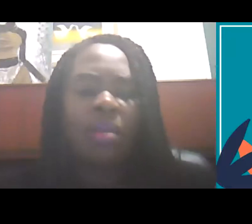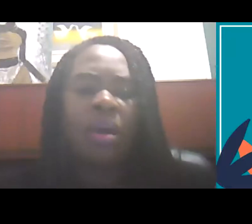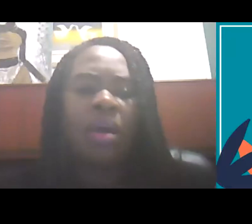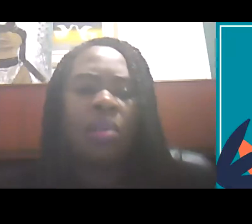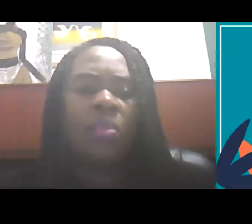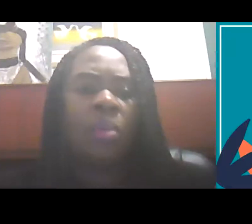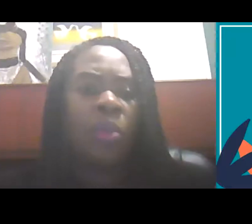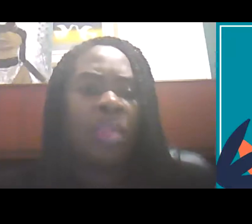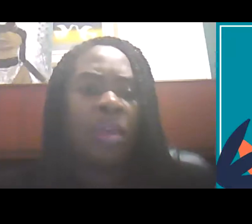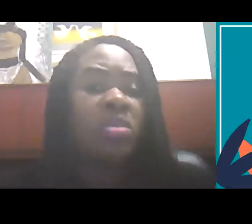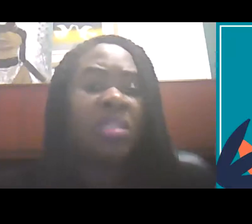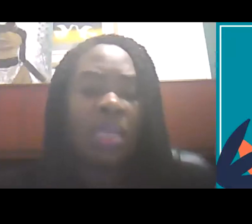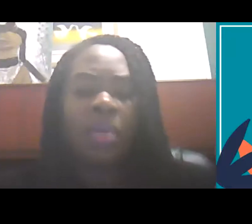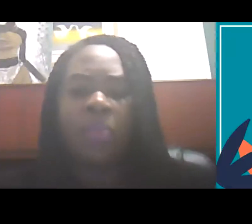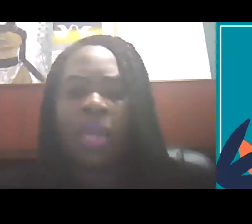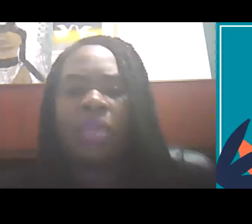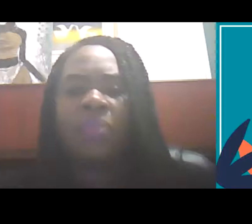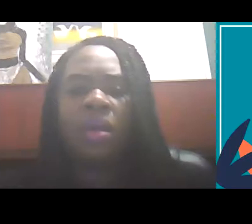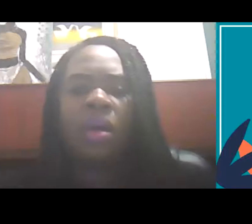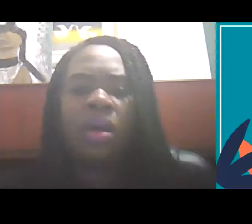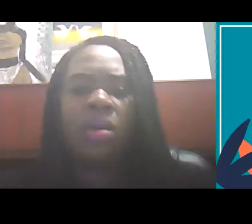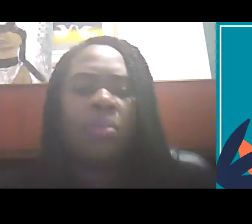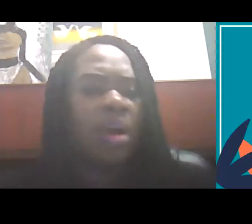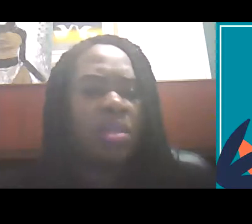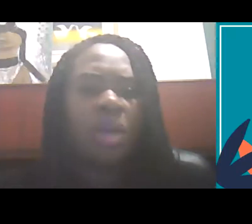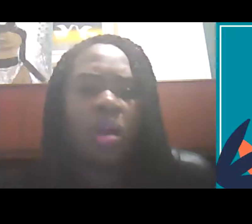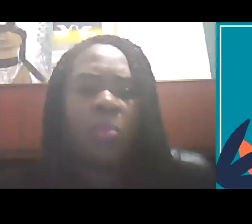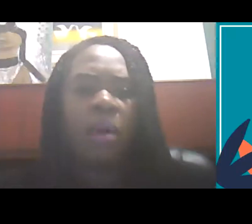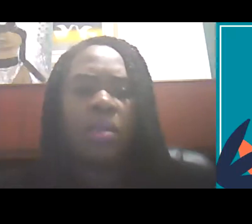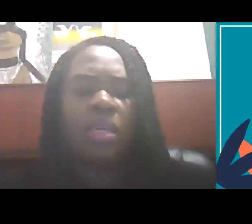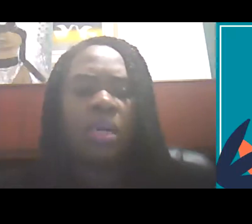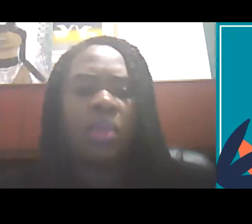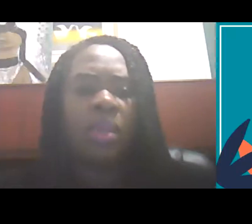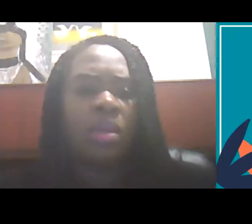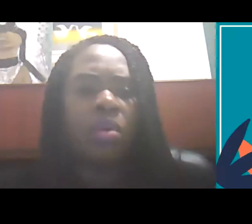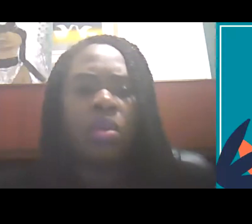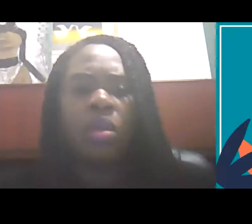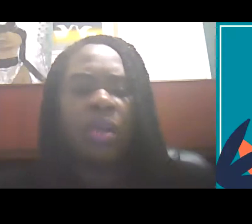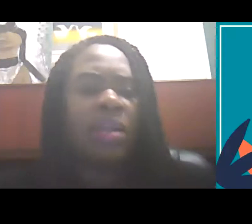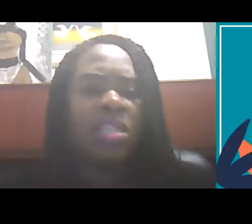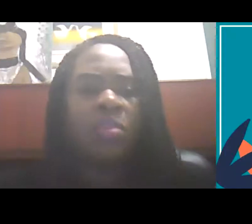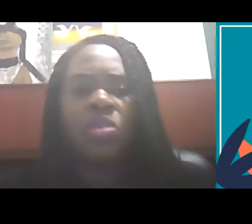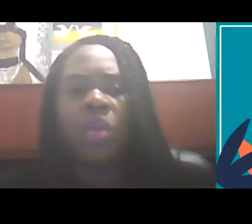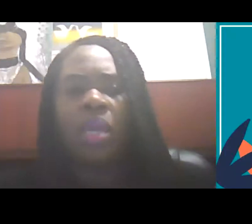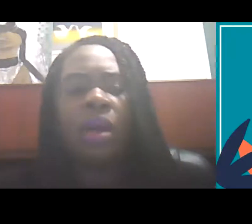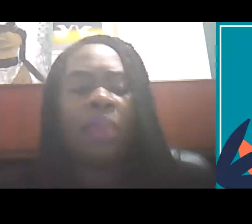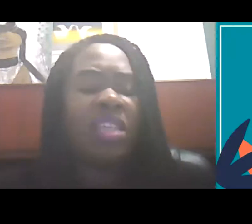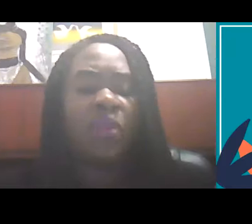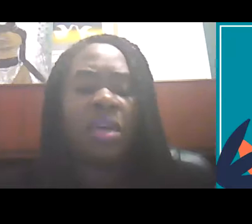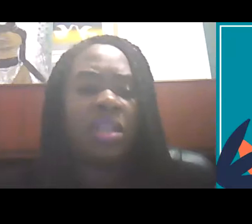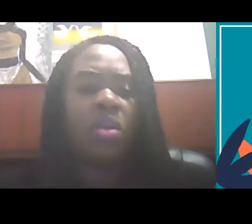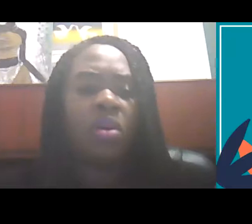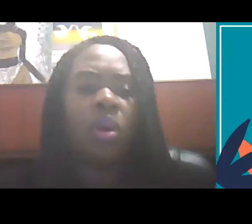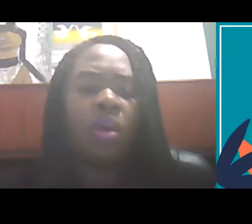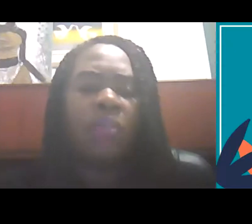sick when they most need it, right? We also talk about a little the connection between, at least for